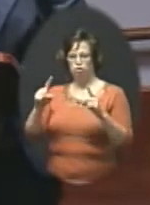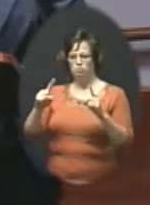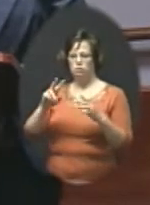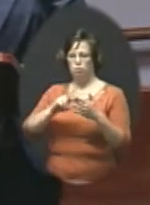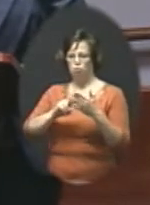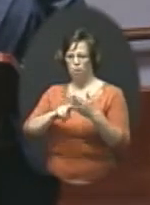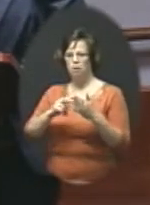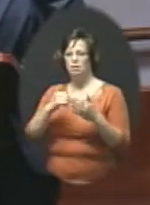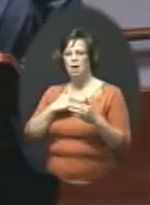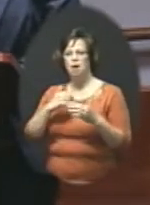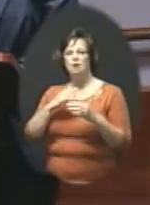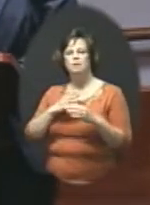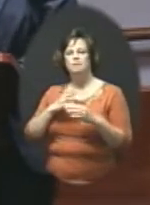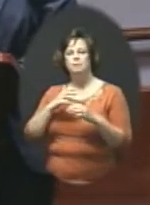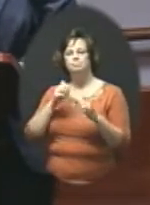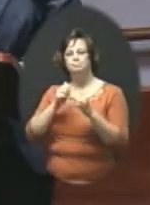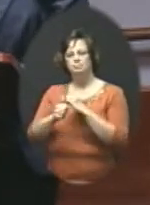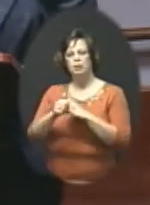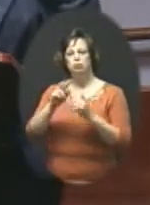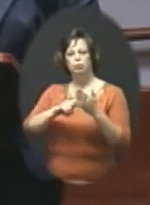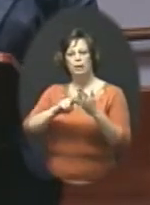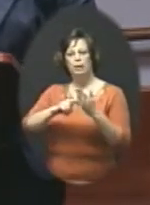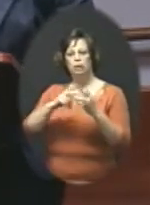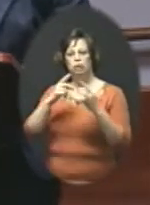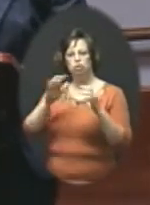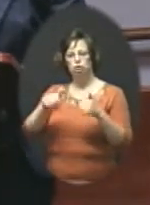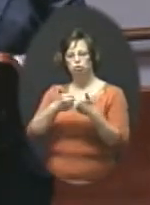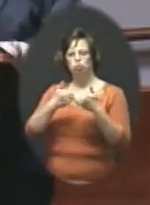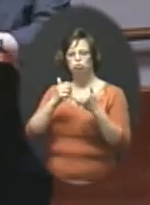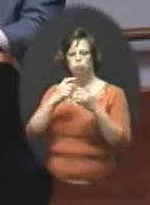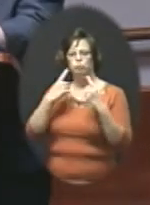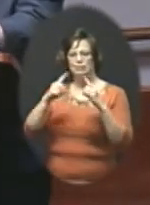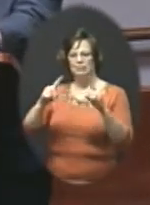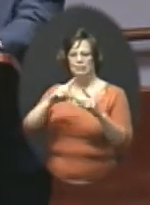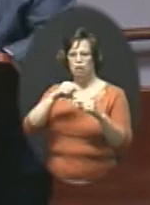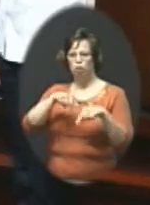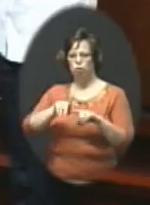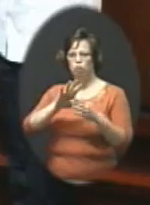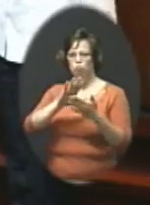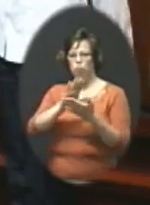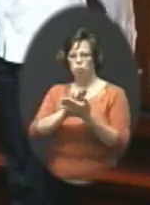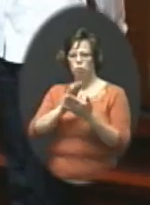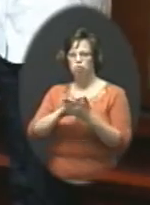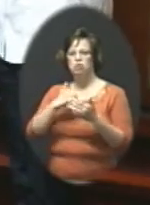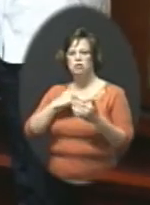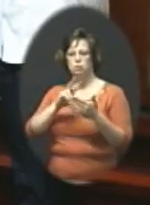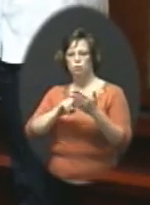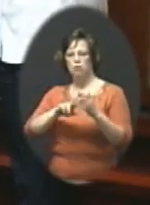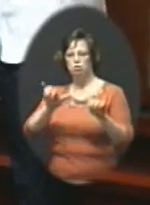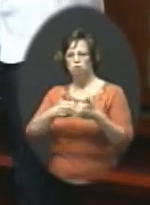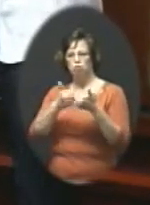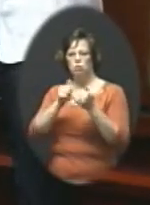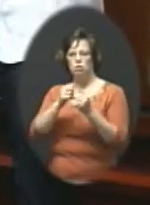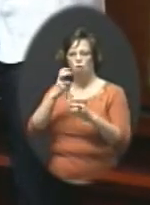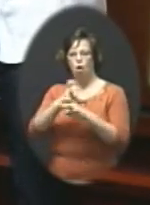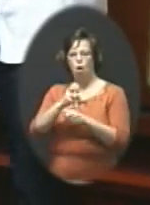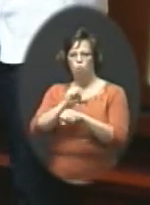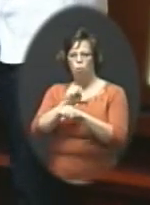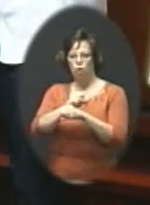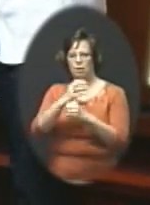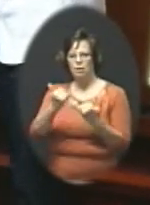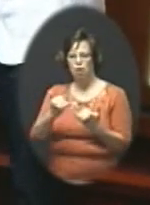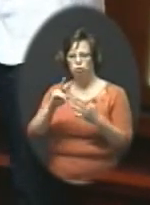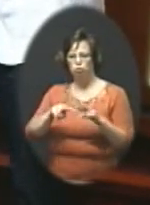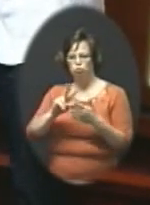who have overcome reading challenges to succeed in school. Liberty started in Read 180 with some reading challenges, but through her hard work and persistence, she is now reading